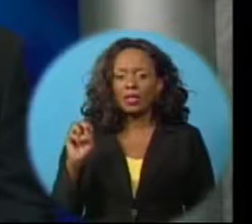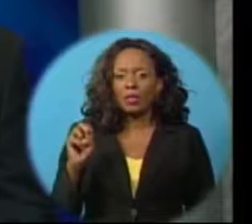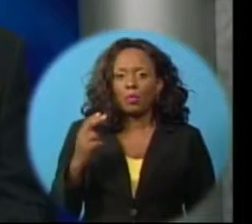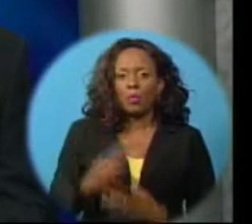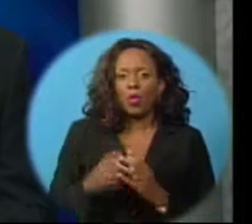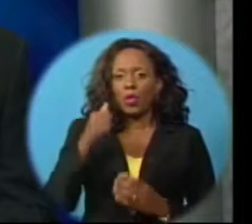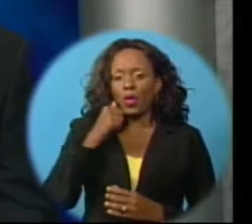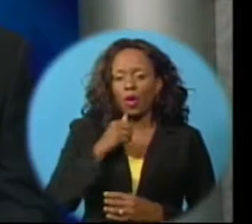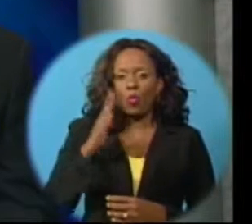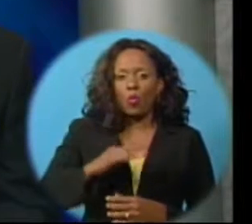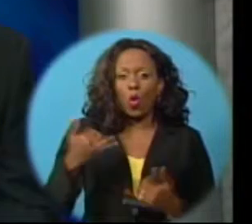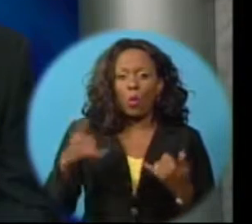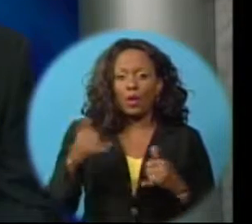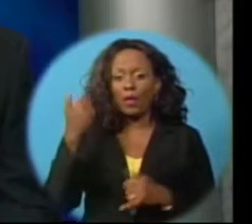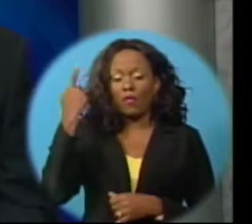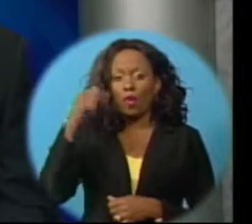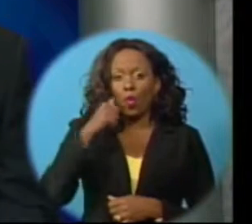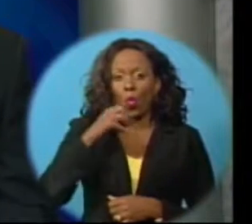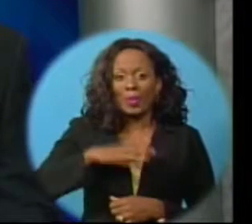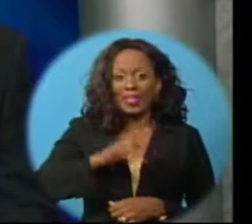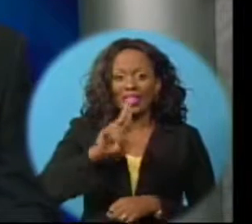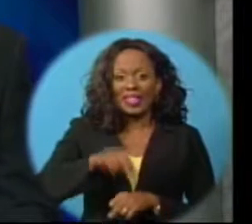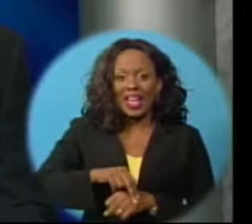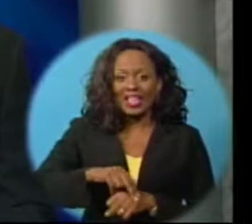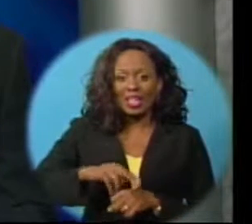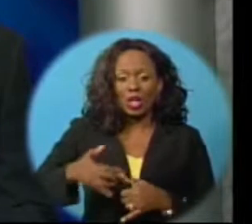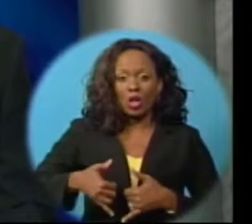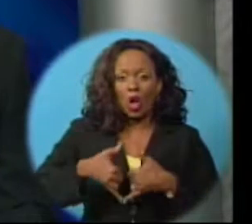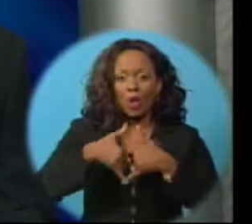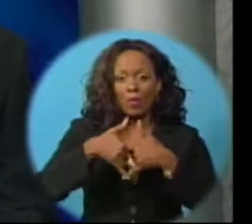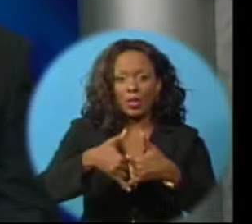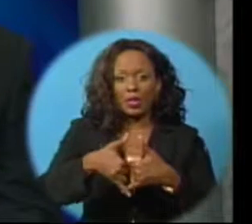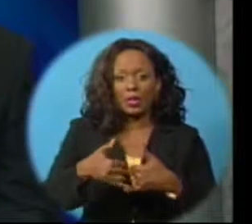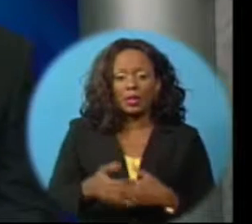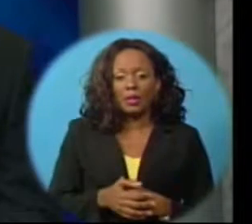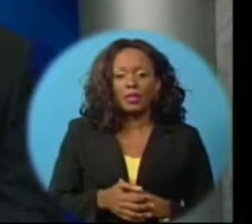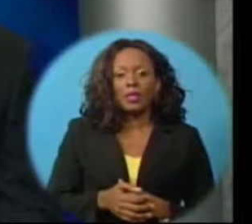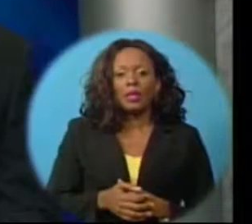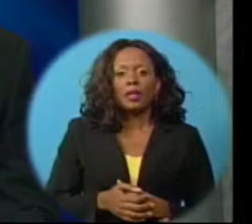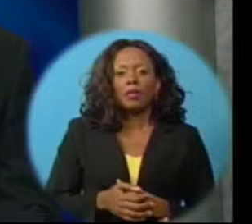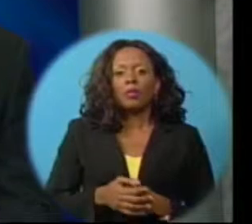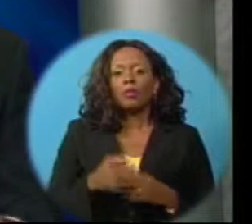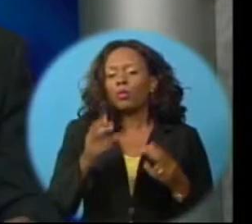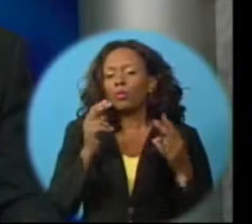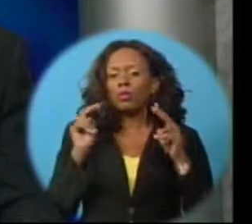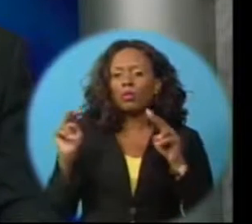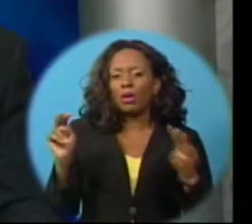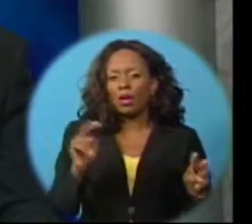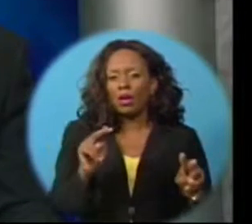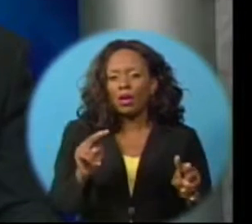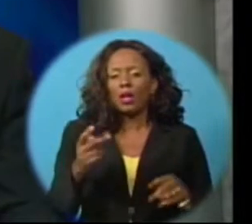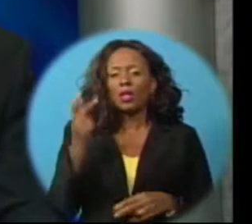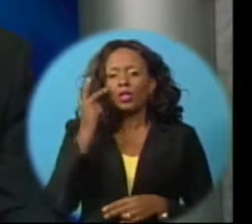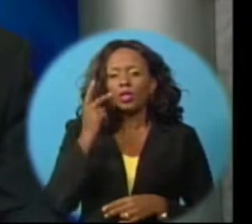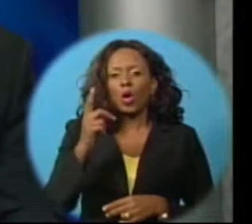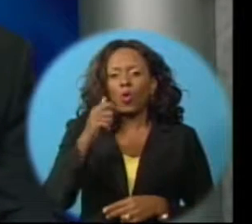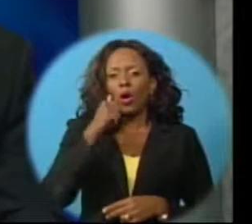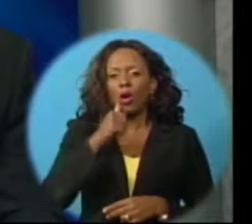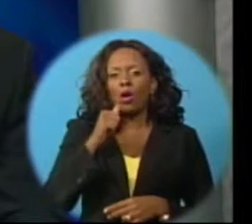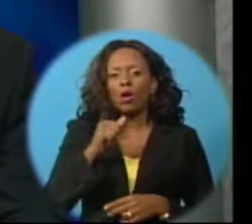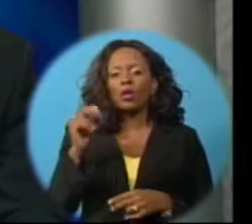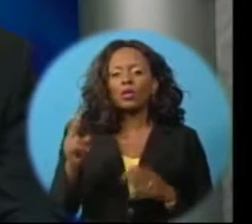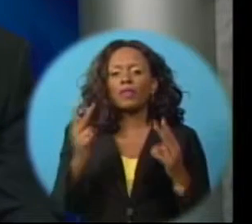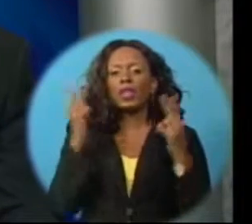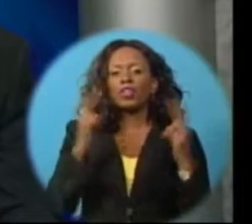the women's title after winning their respective semi-final matchups. CBC's Shane Jones reports on Marshall's straight sets